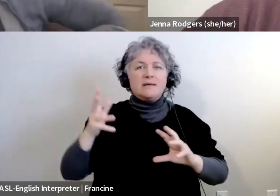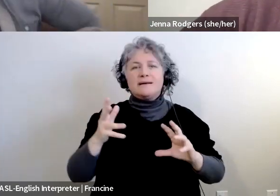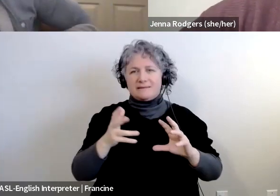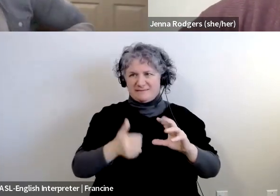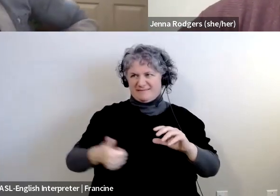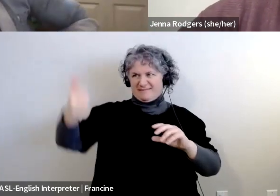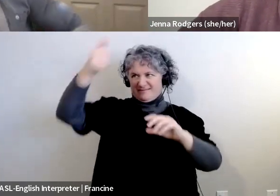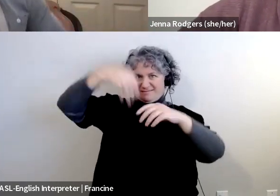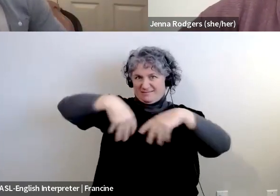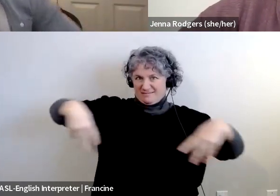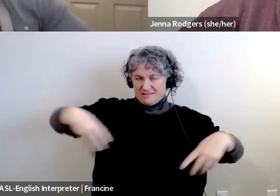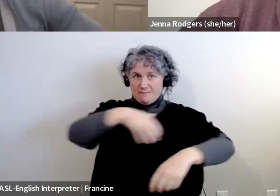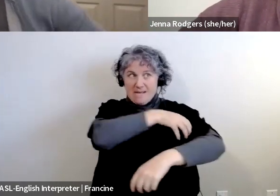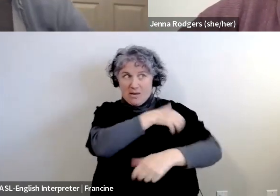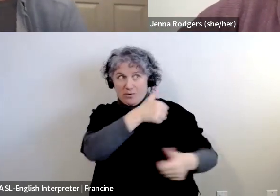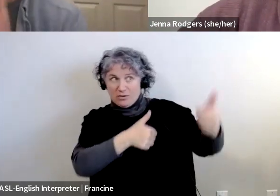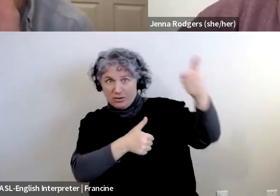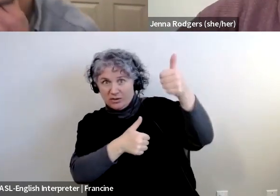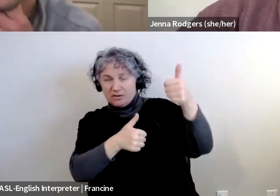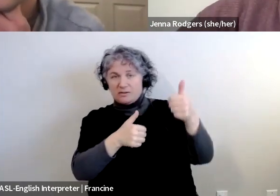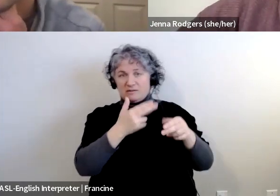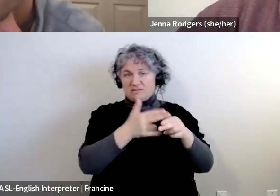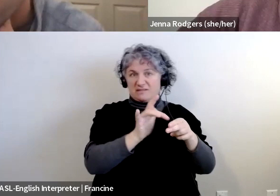hierarchy, things that are in play in the room.